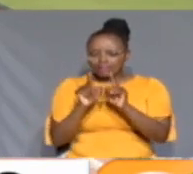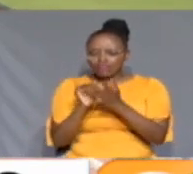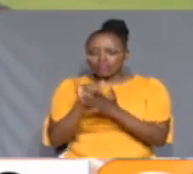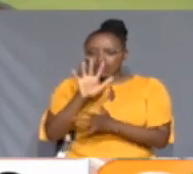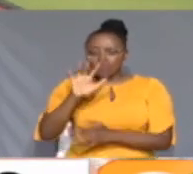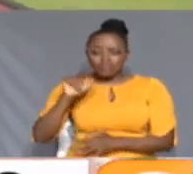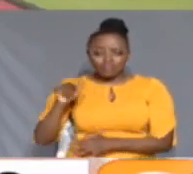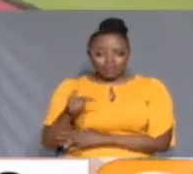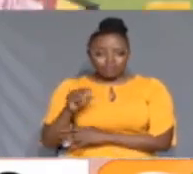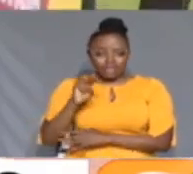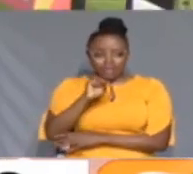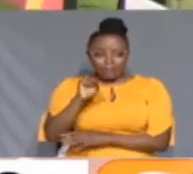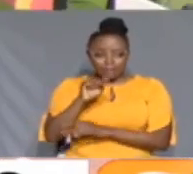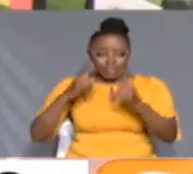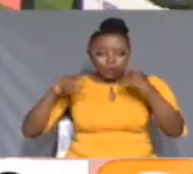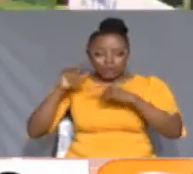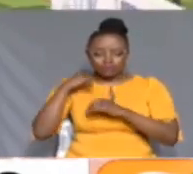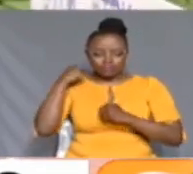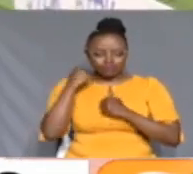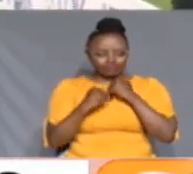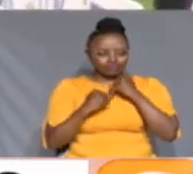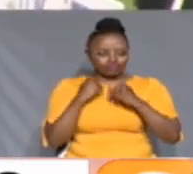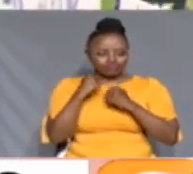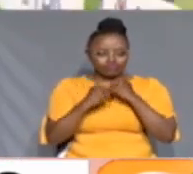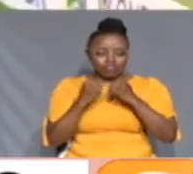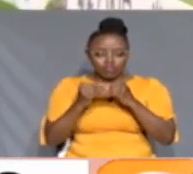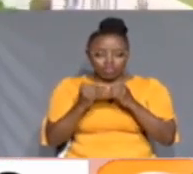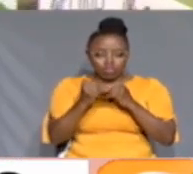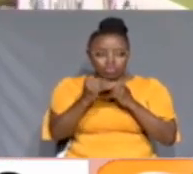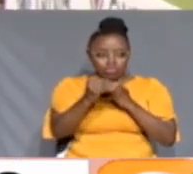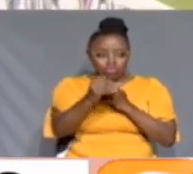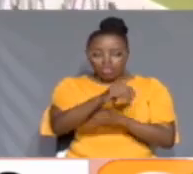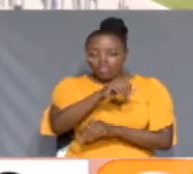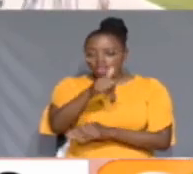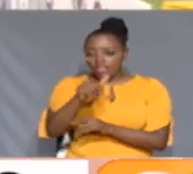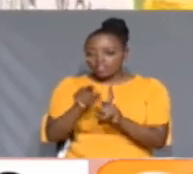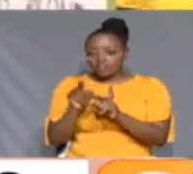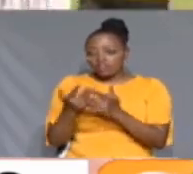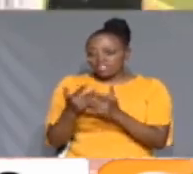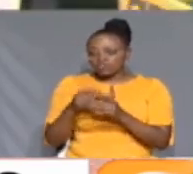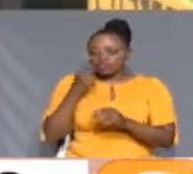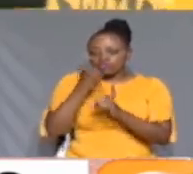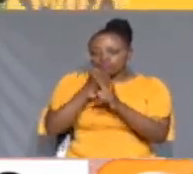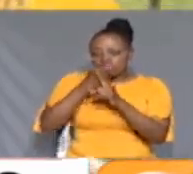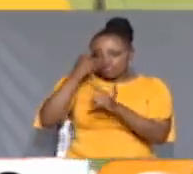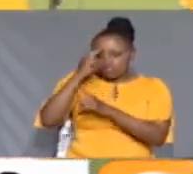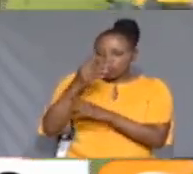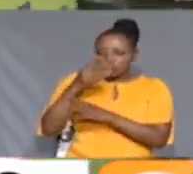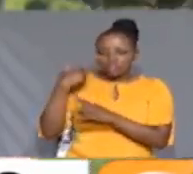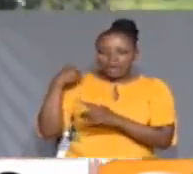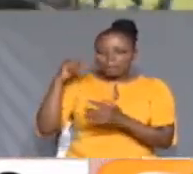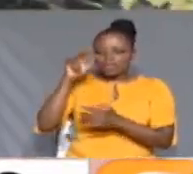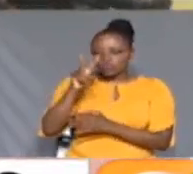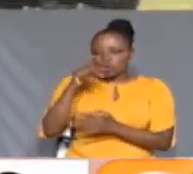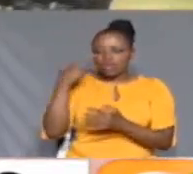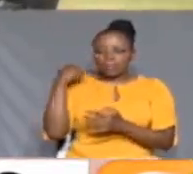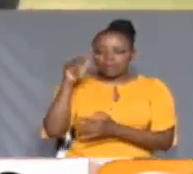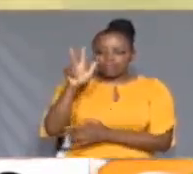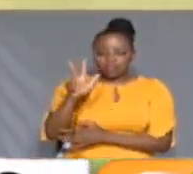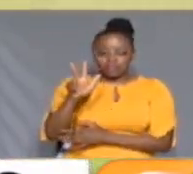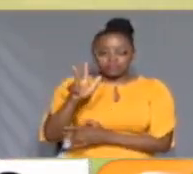5,000 meters crown. She ran her race from the front and left the rest of the field to fight for silver and bronze.